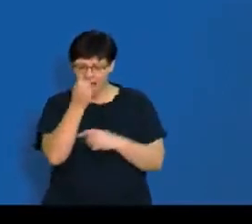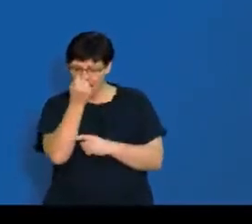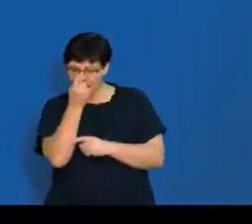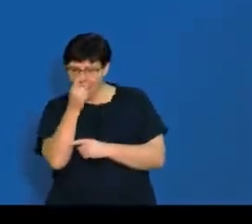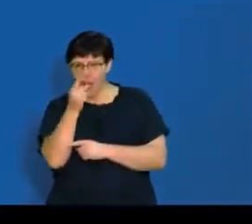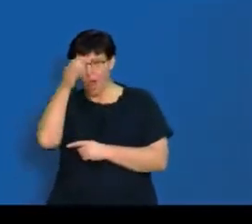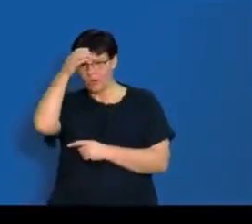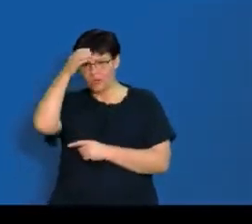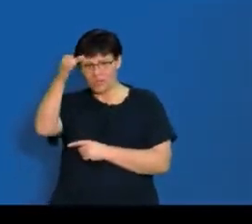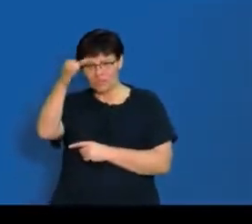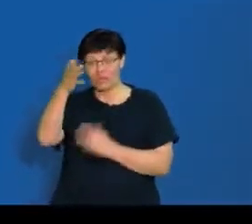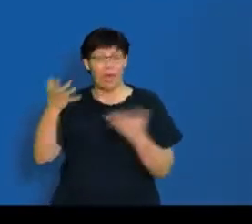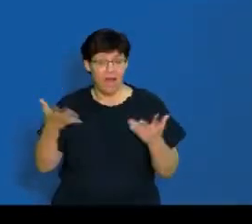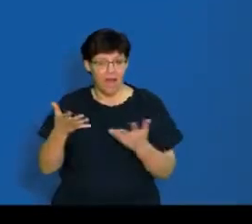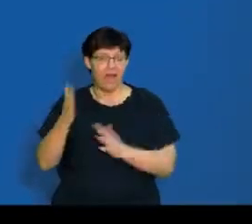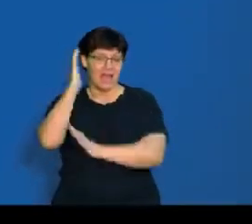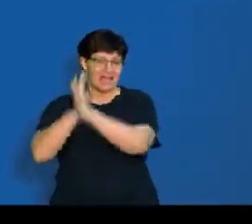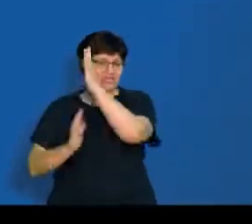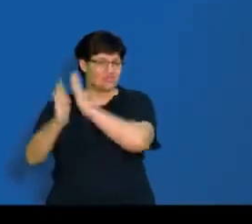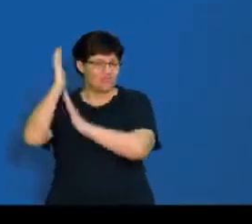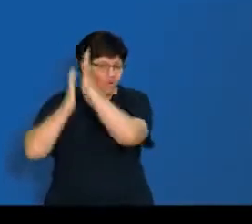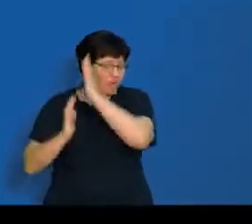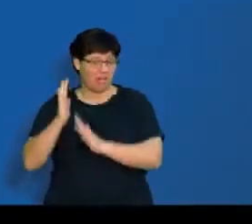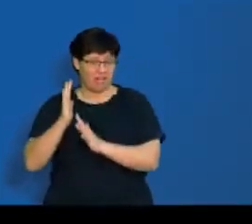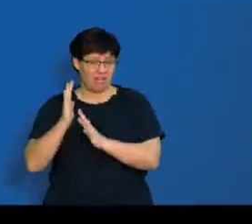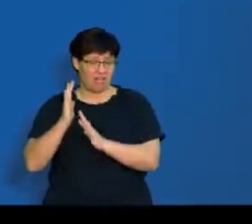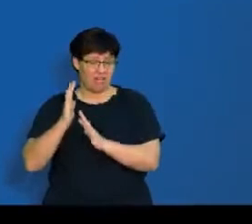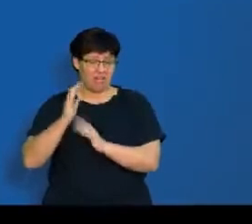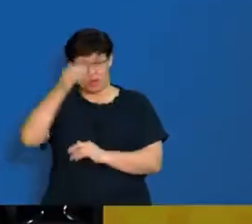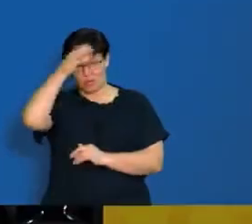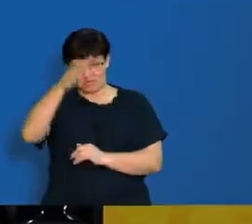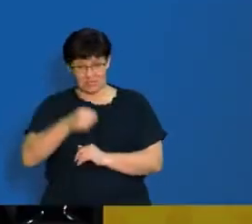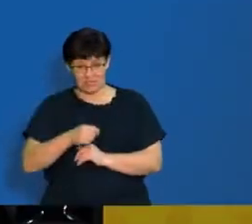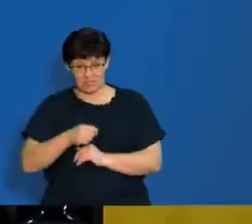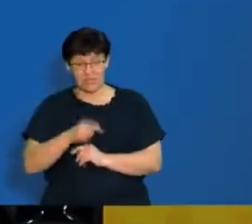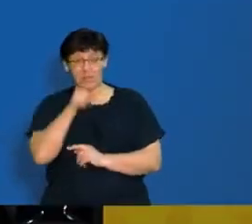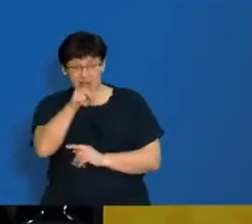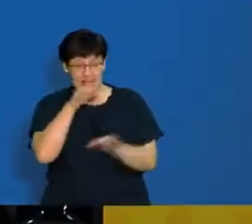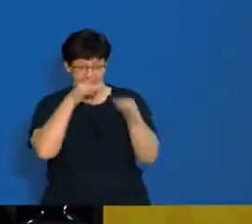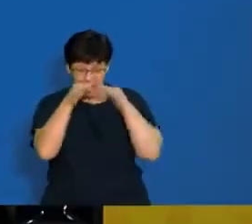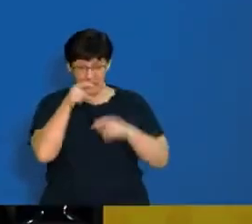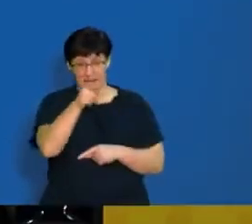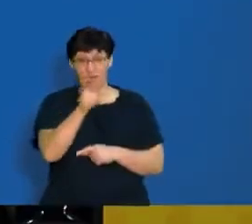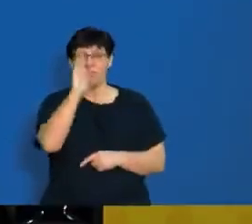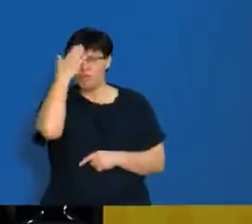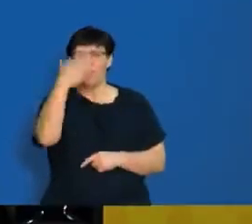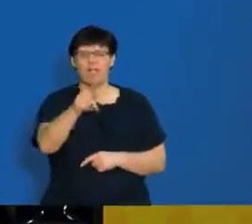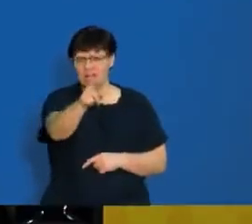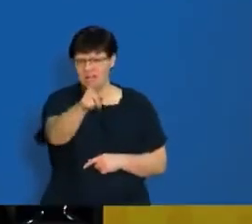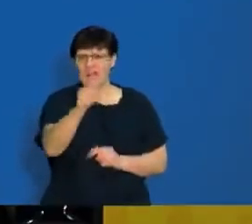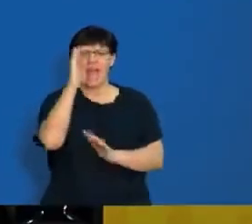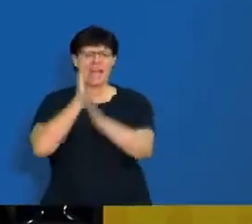in historical context. That is very, very important. Now, as you know, in history, we